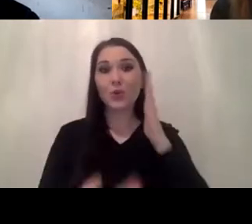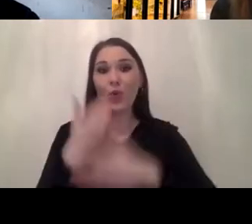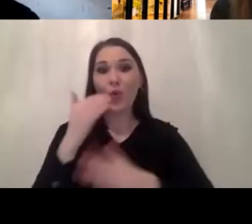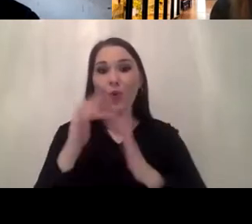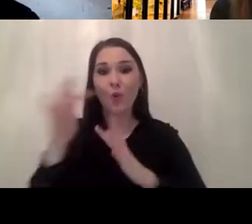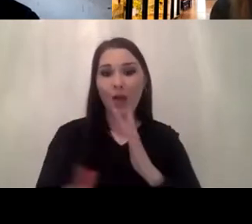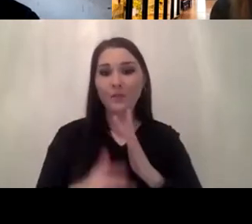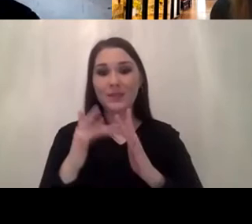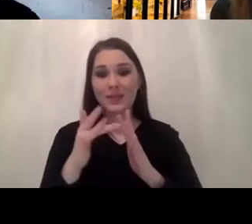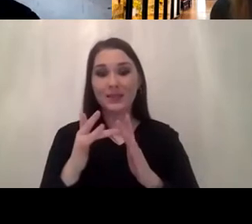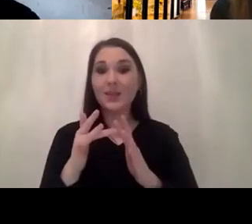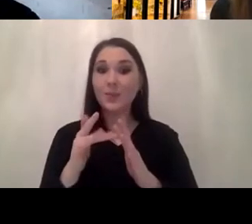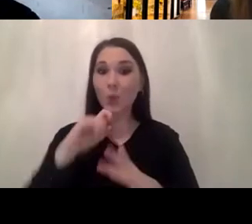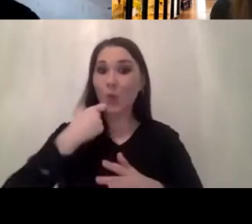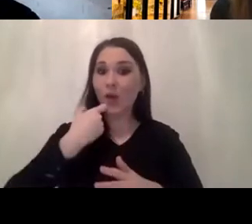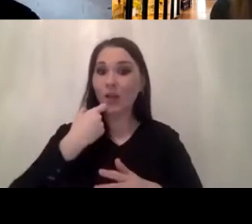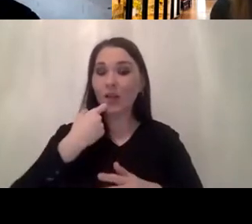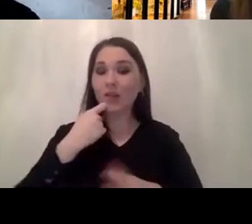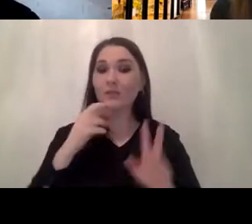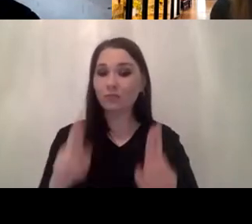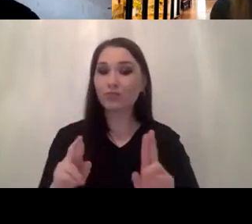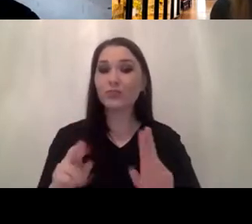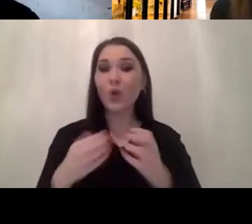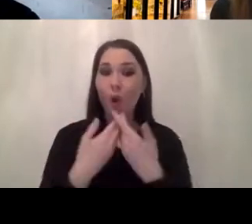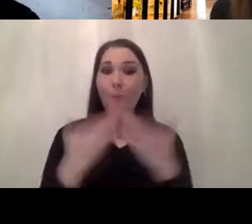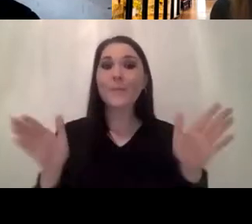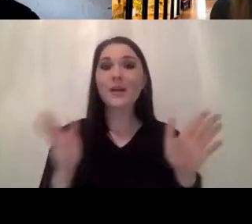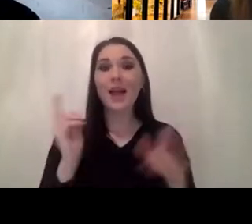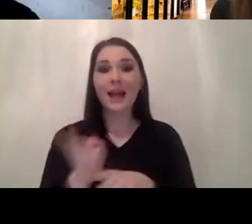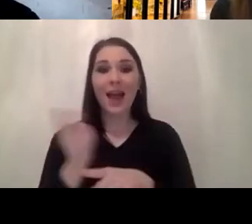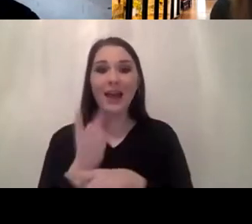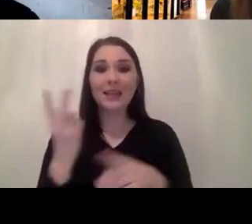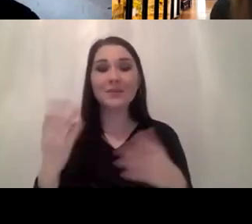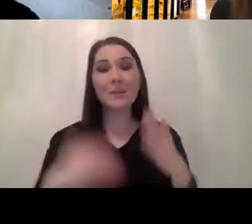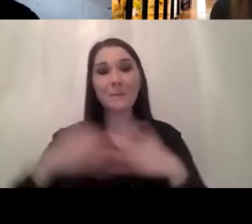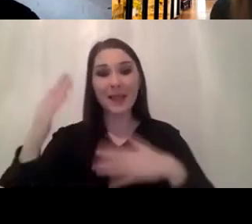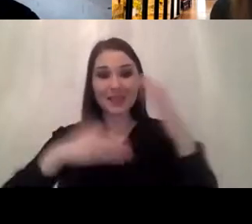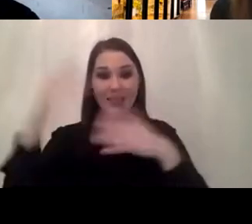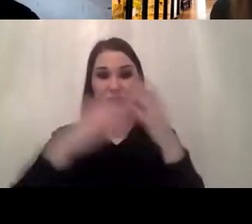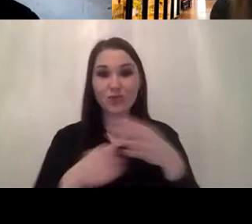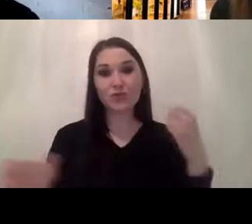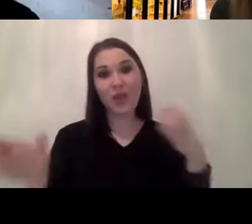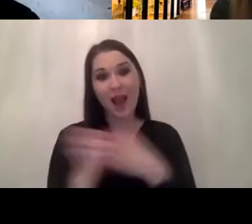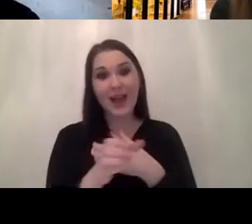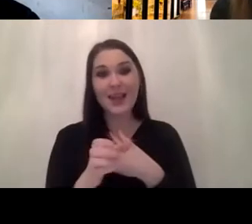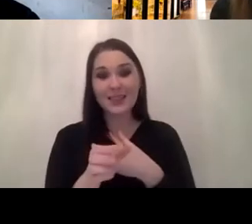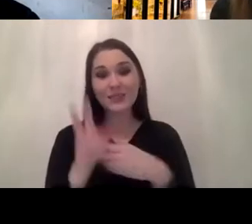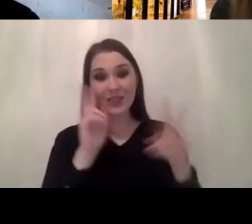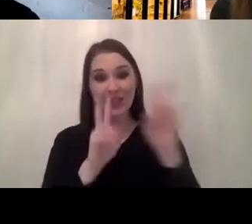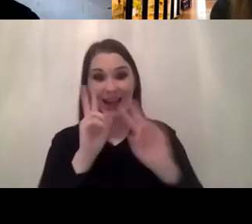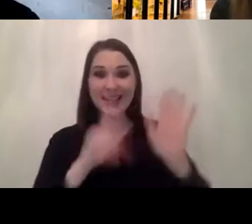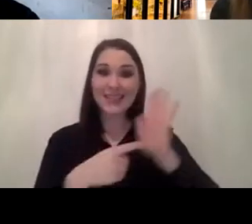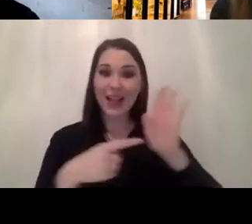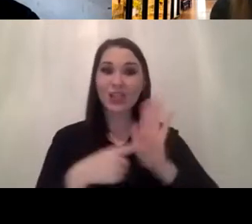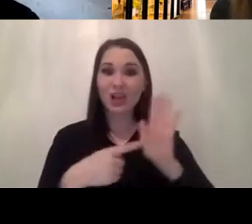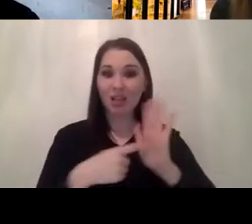branches being open again because the building trade was seen as an essential service as well. But it was really interesting how we've